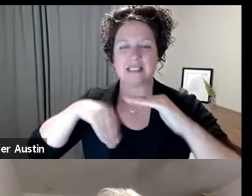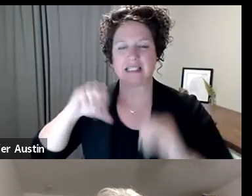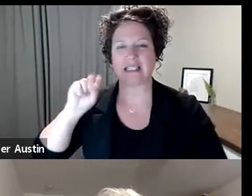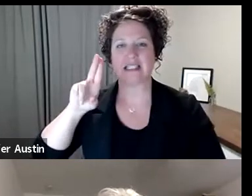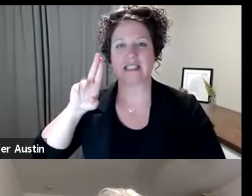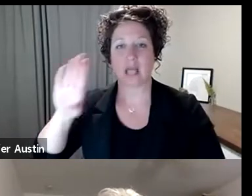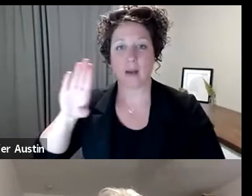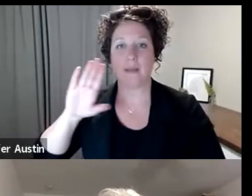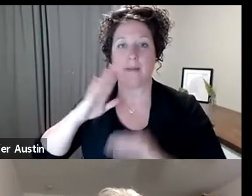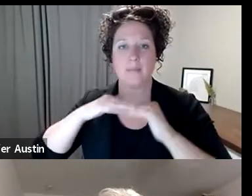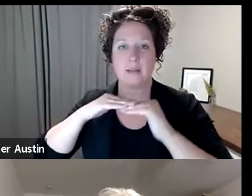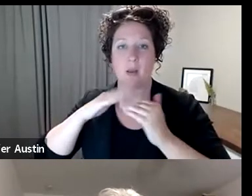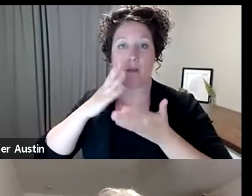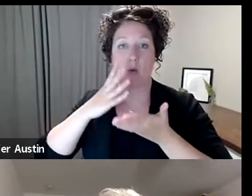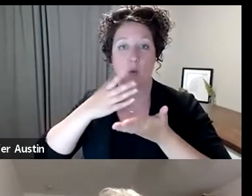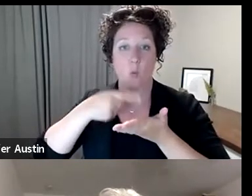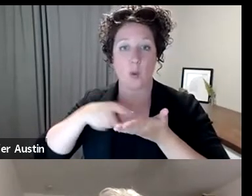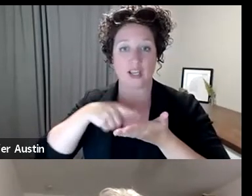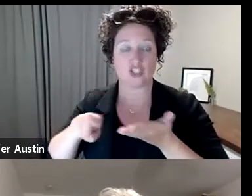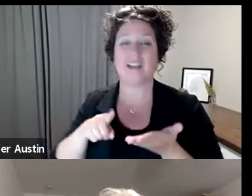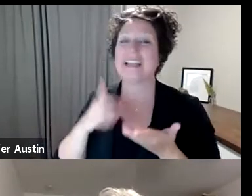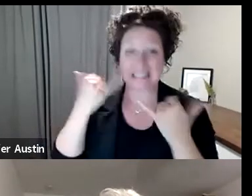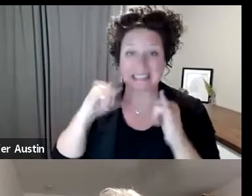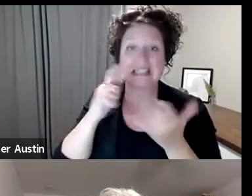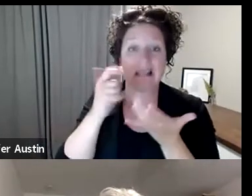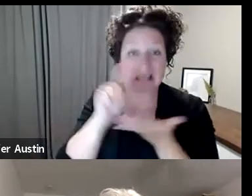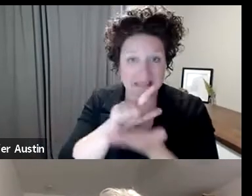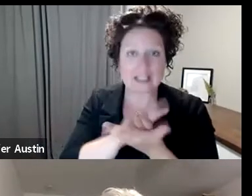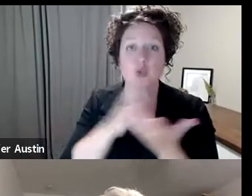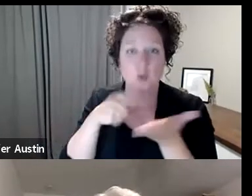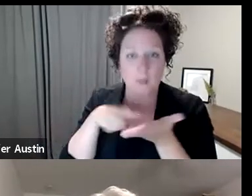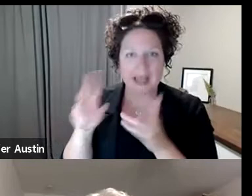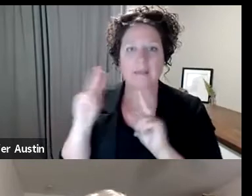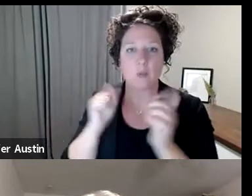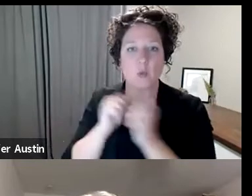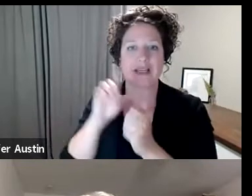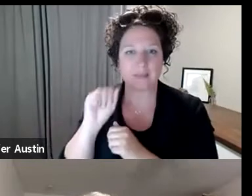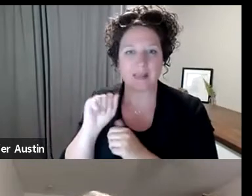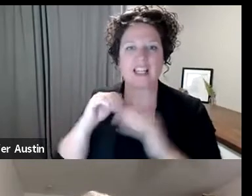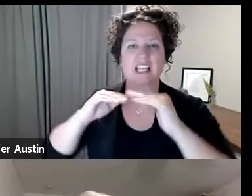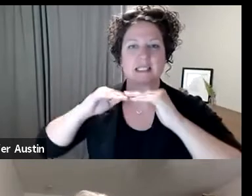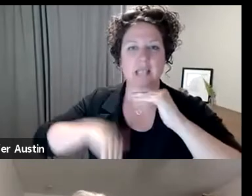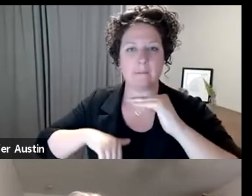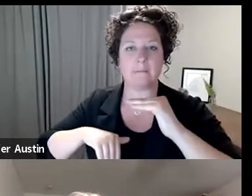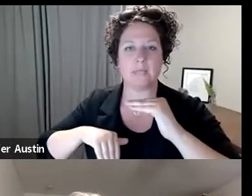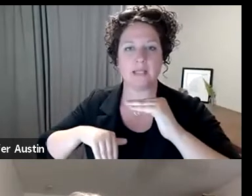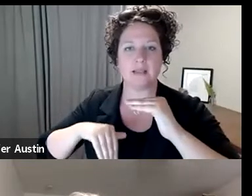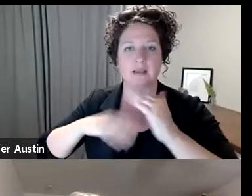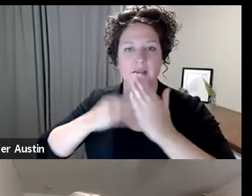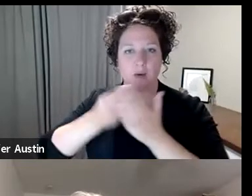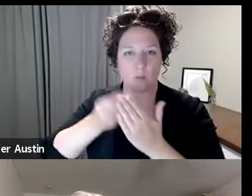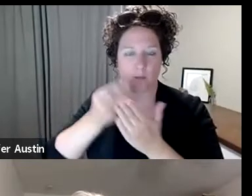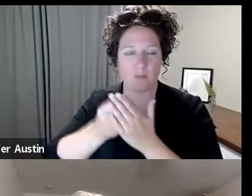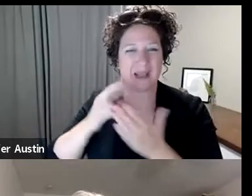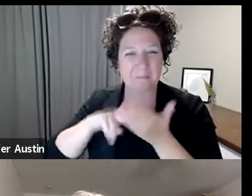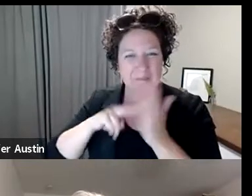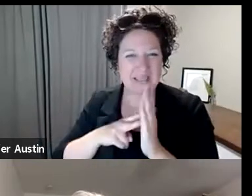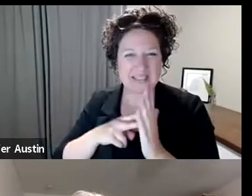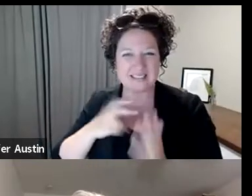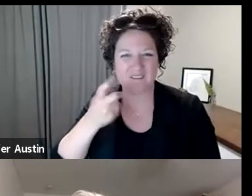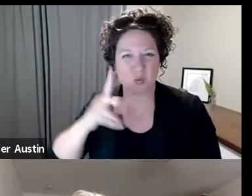still legal to pay people with disabilities subminimum wage, which means cents on the dollar.